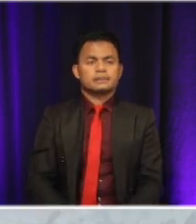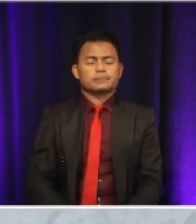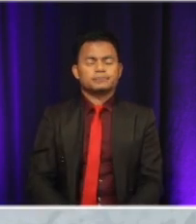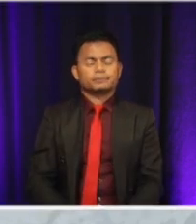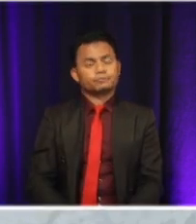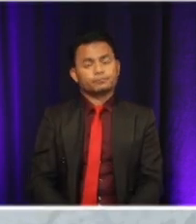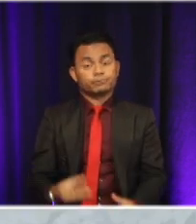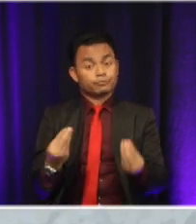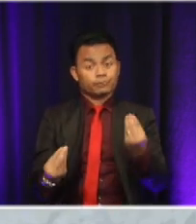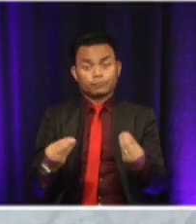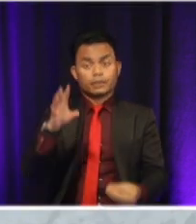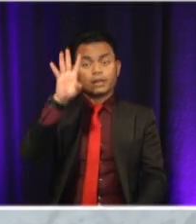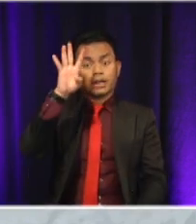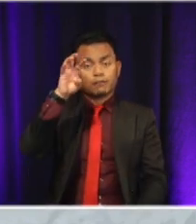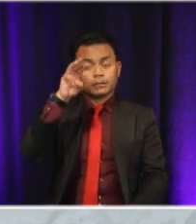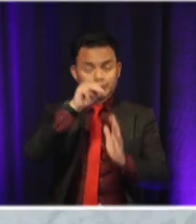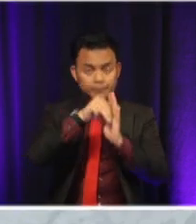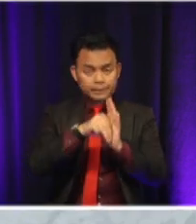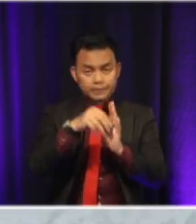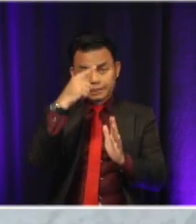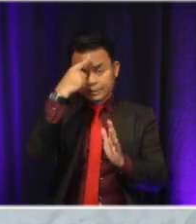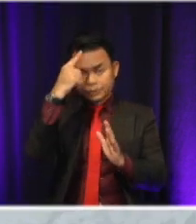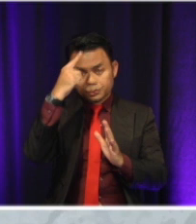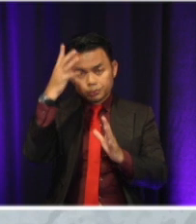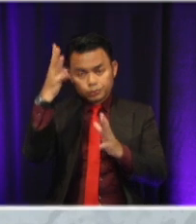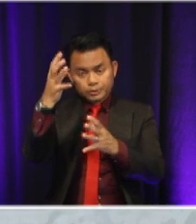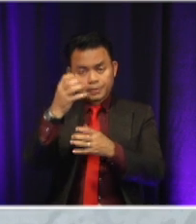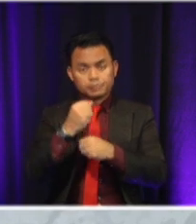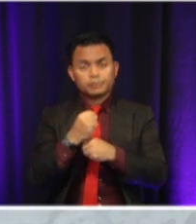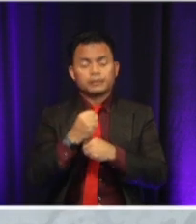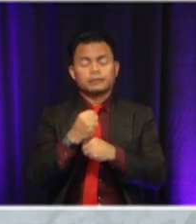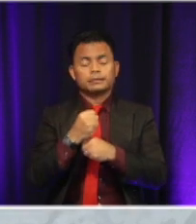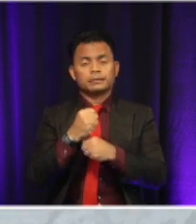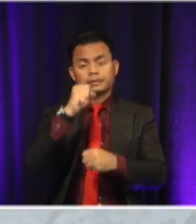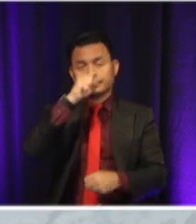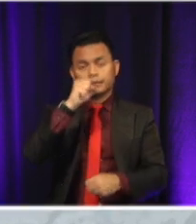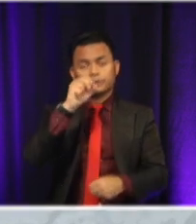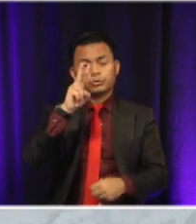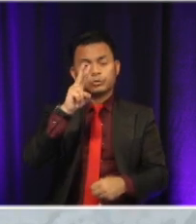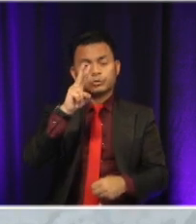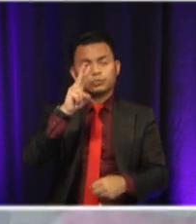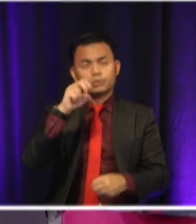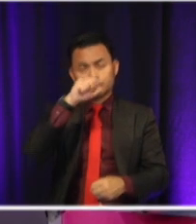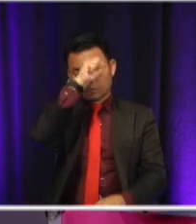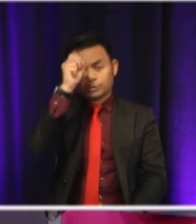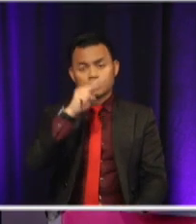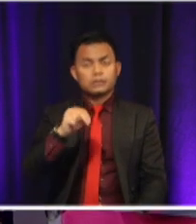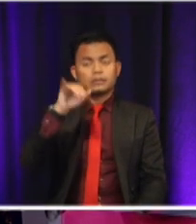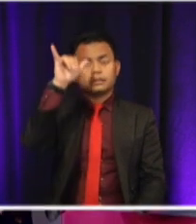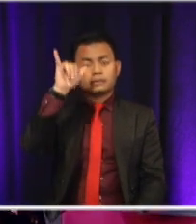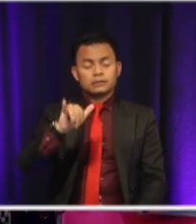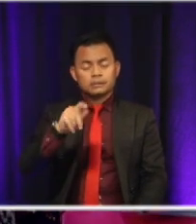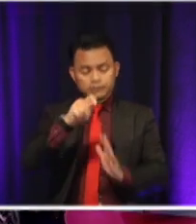minutes approximately to tackle the last 2 questions. Again, like I mentioned, it